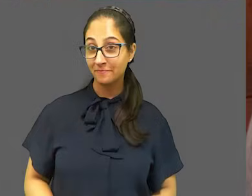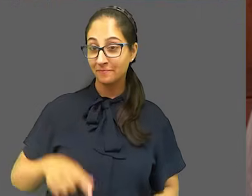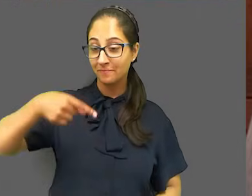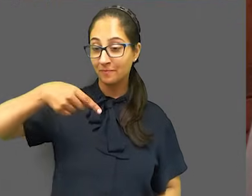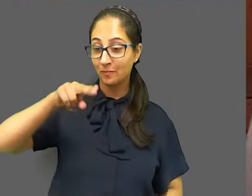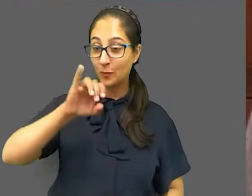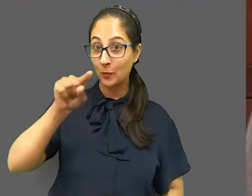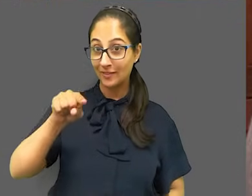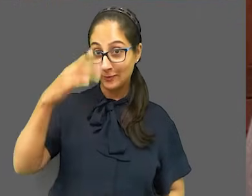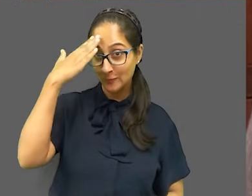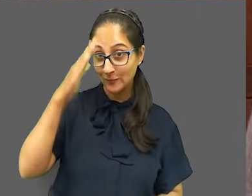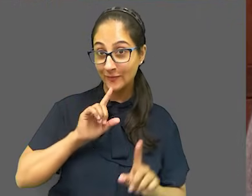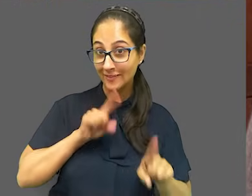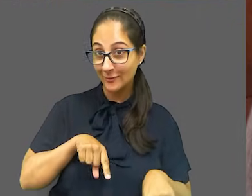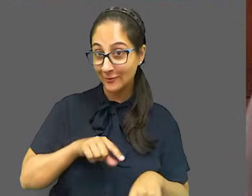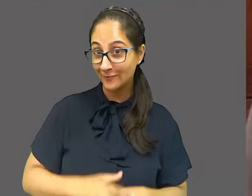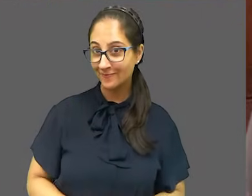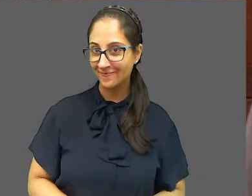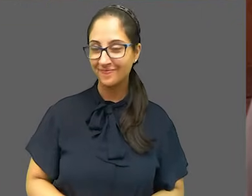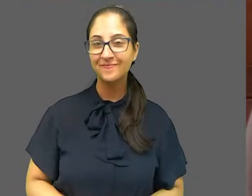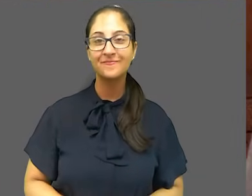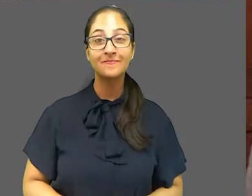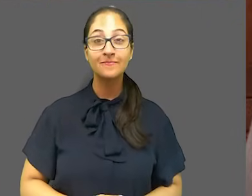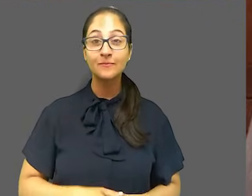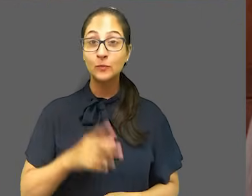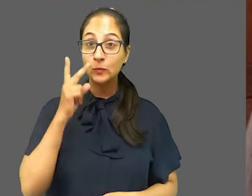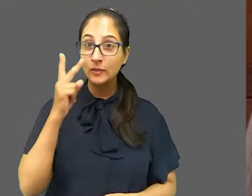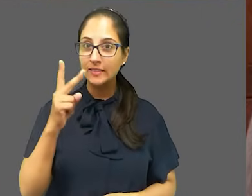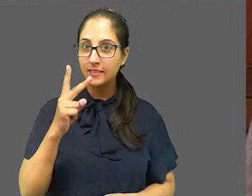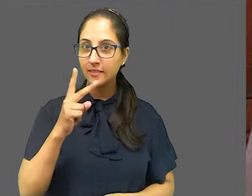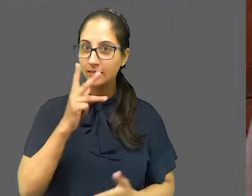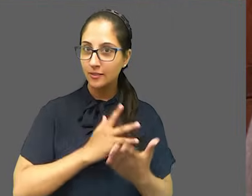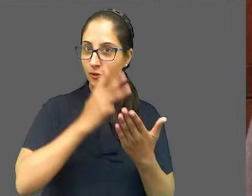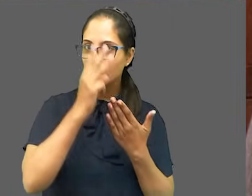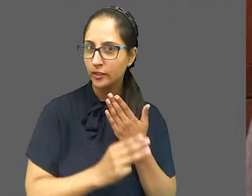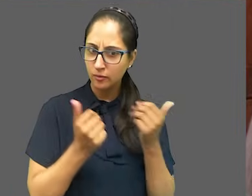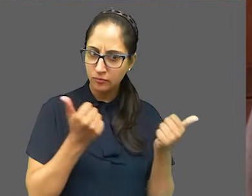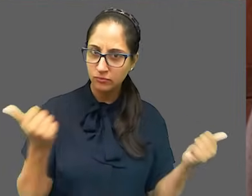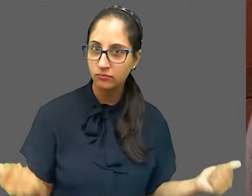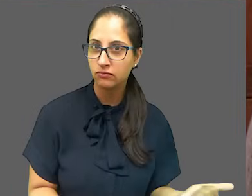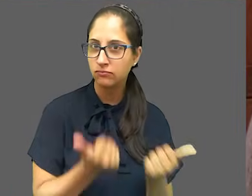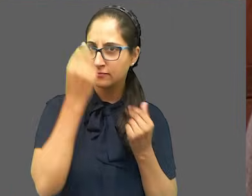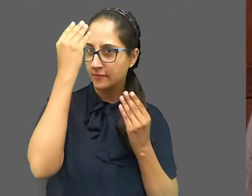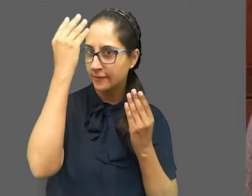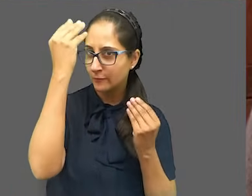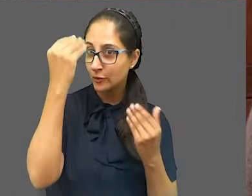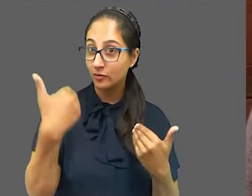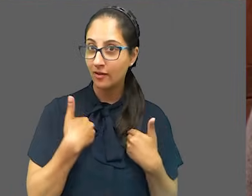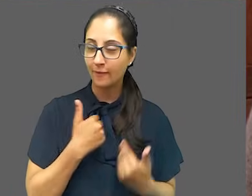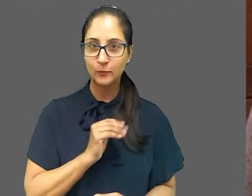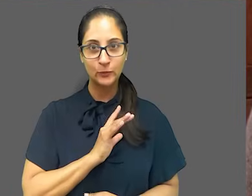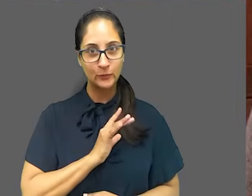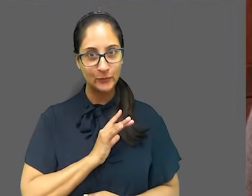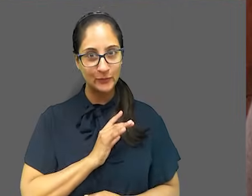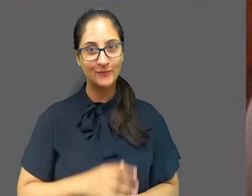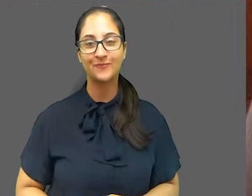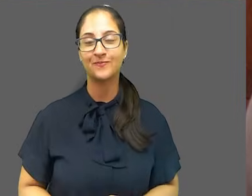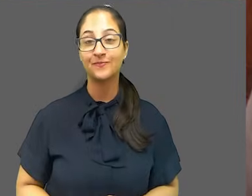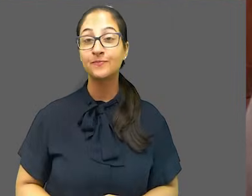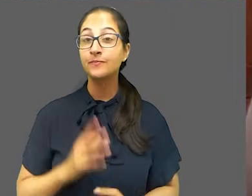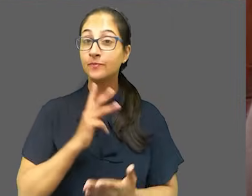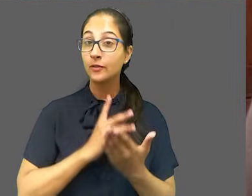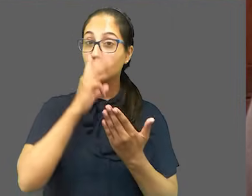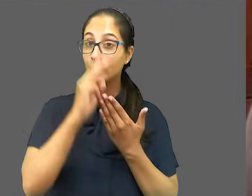All right, so I hope you did okay on our quiz, and I hope you're able to see the breadth and depth of our wonderful secondary curriculum books,